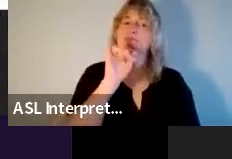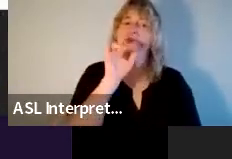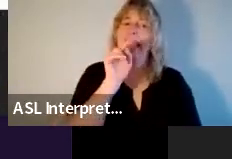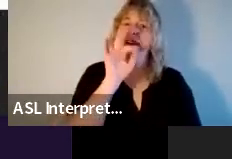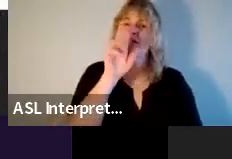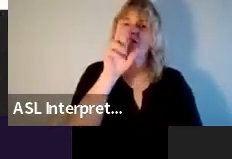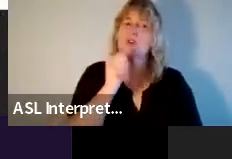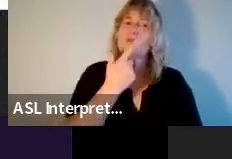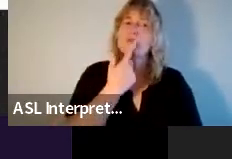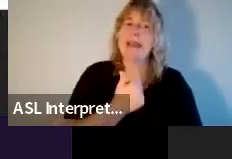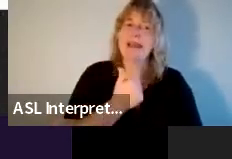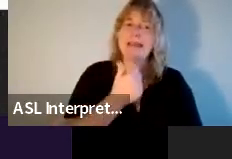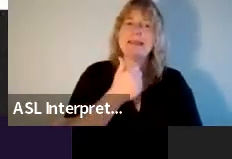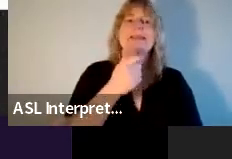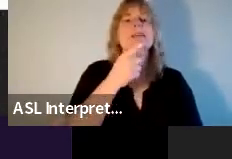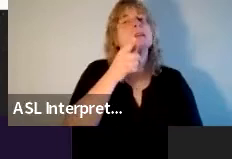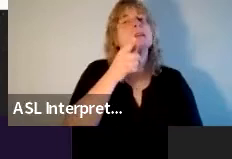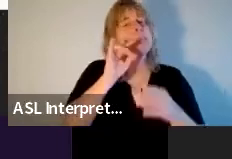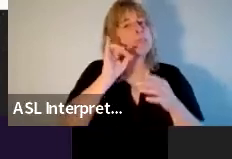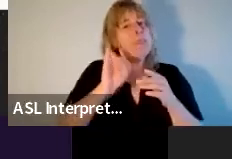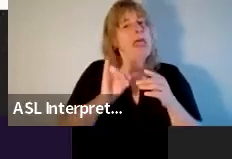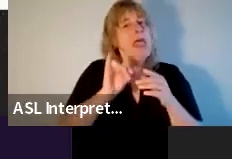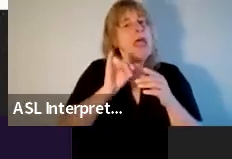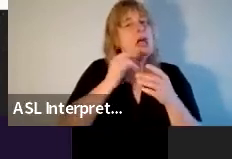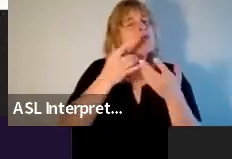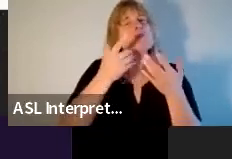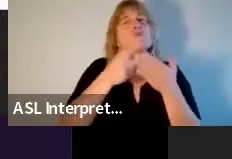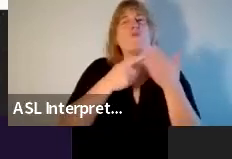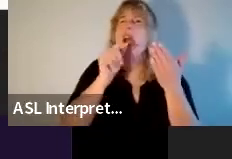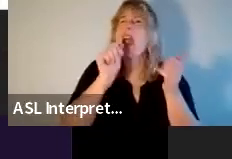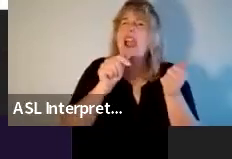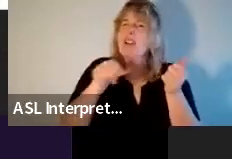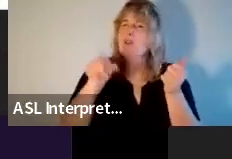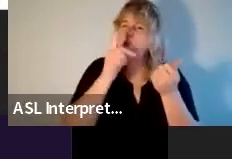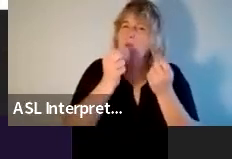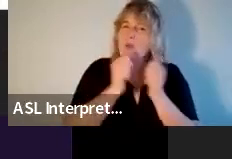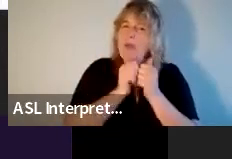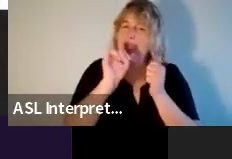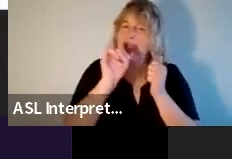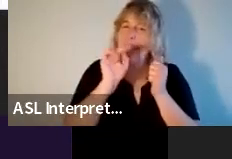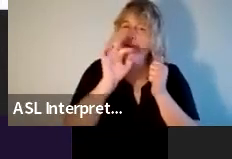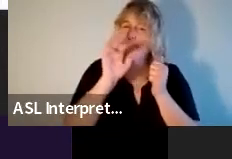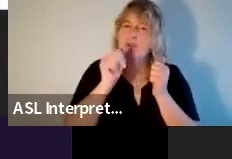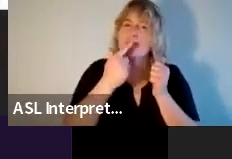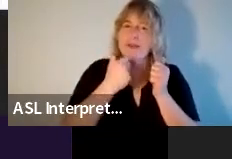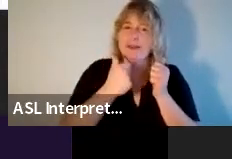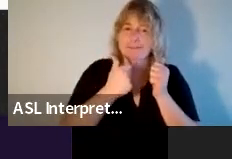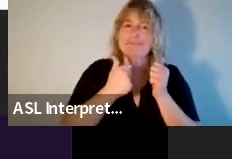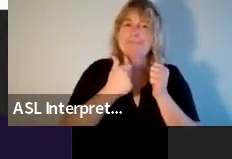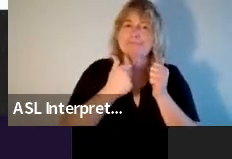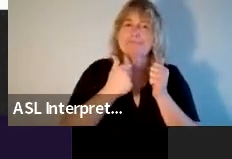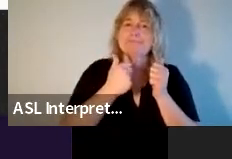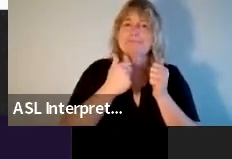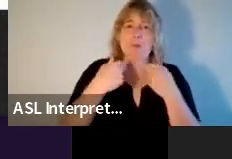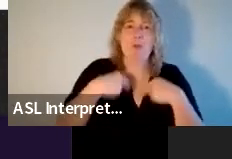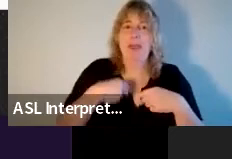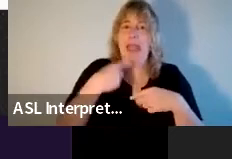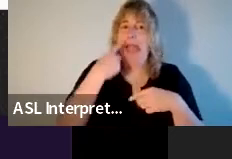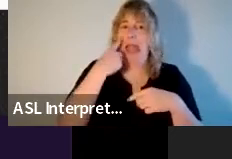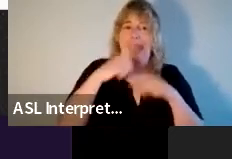what sorts of astrophysics can one do in the infrared that can't be done at visible wavelengths that your human eye can